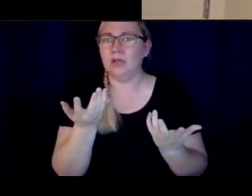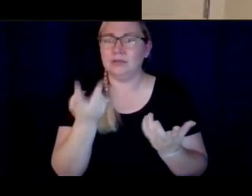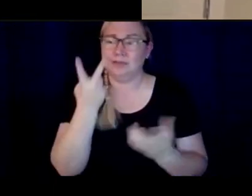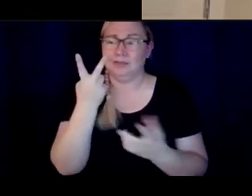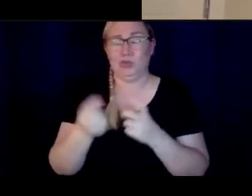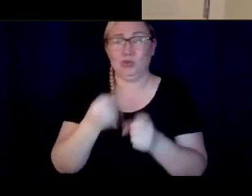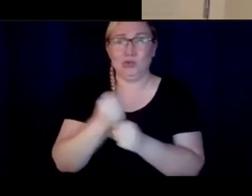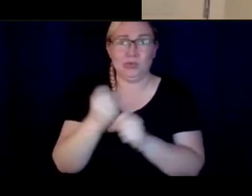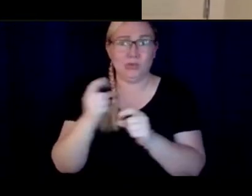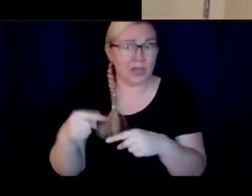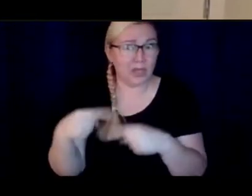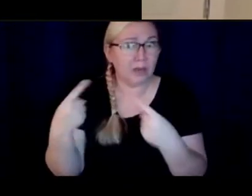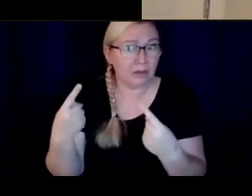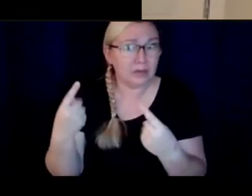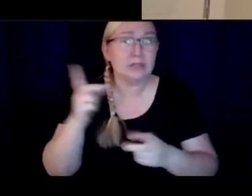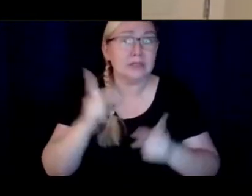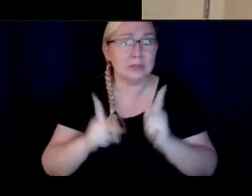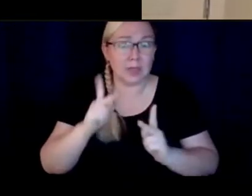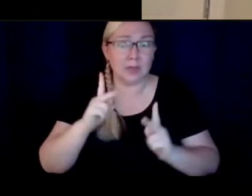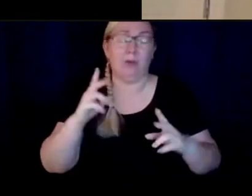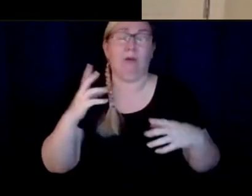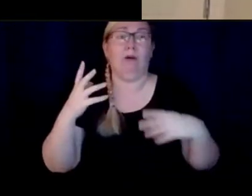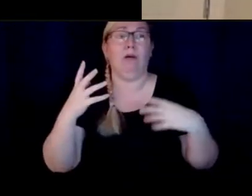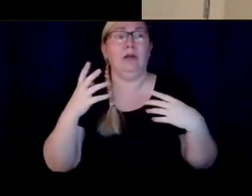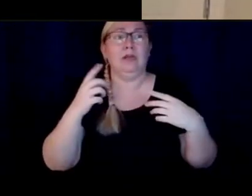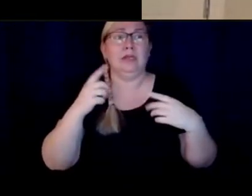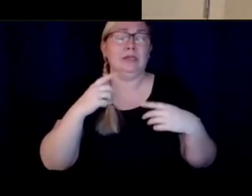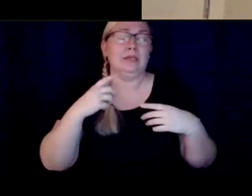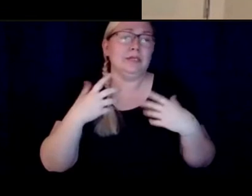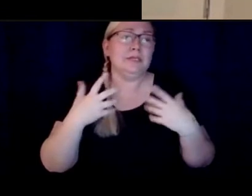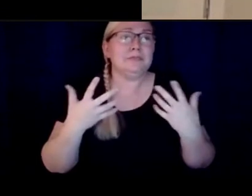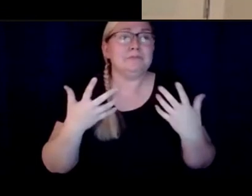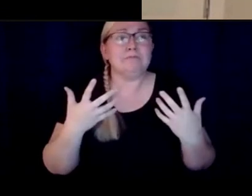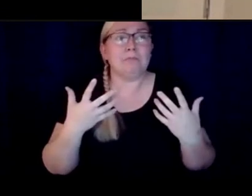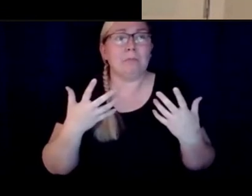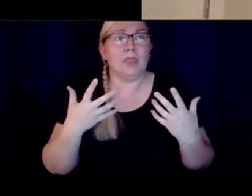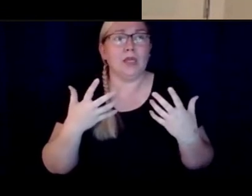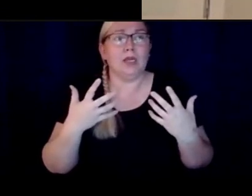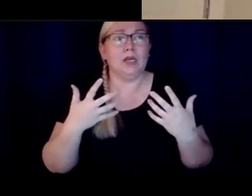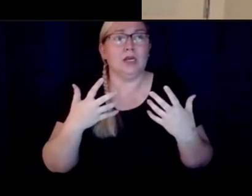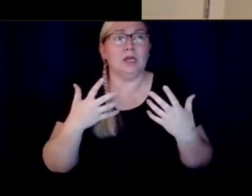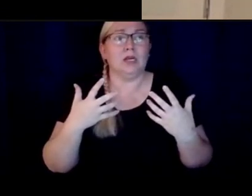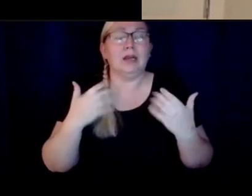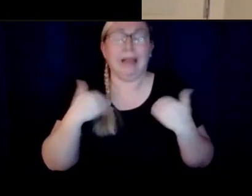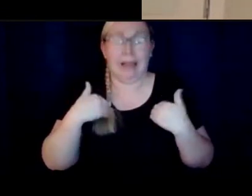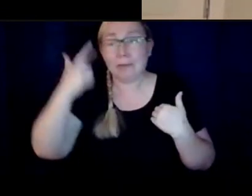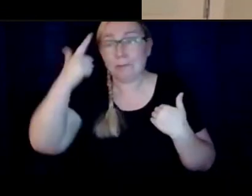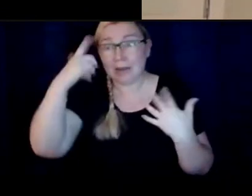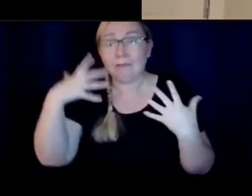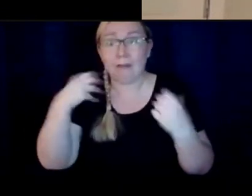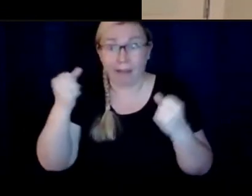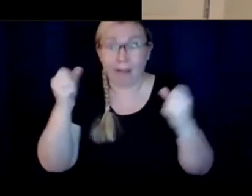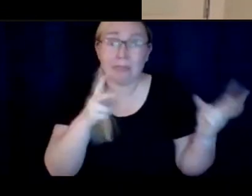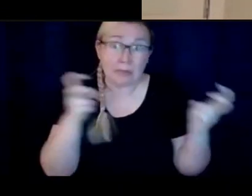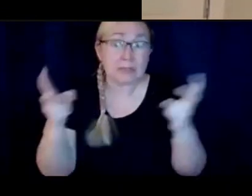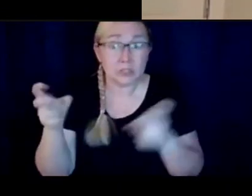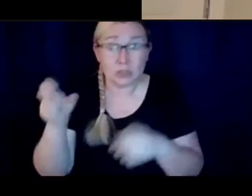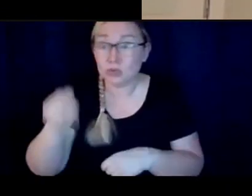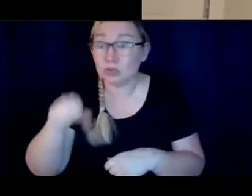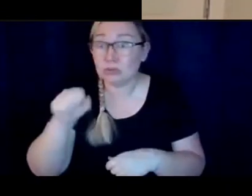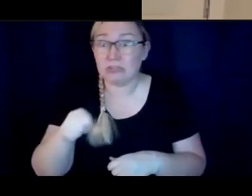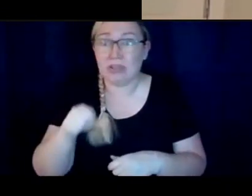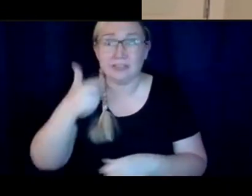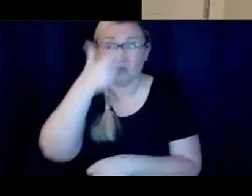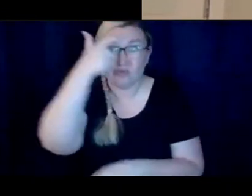2+ years, people are grieving, people are definitely having mental health stuff.